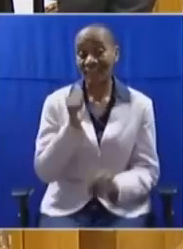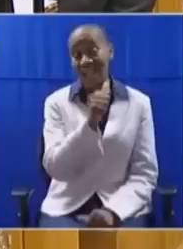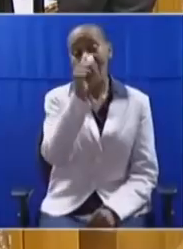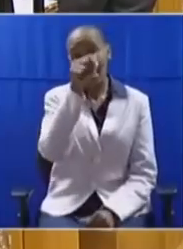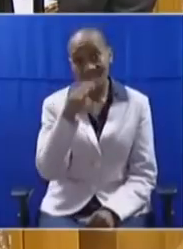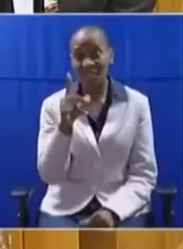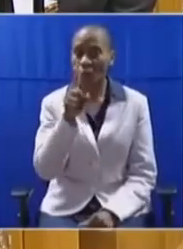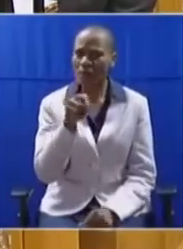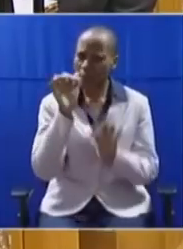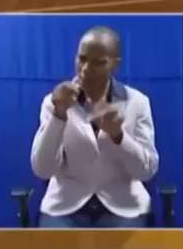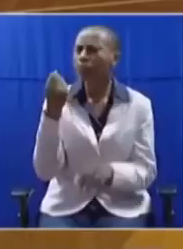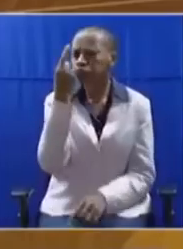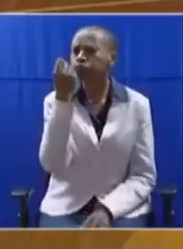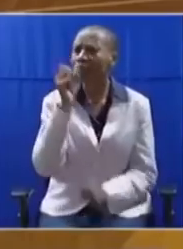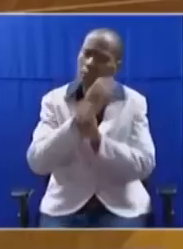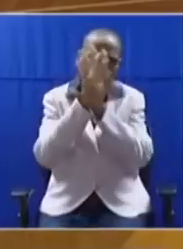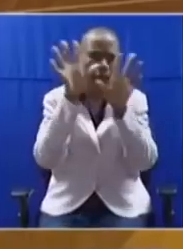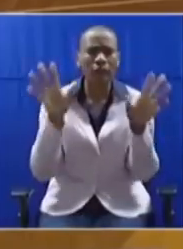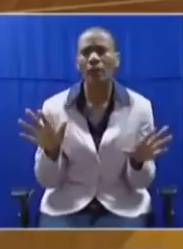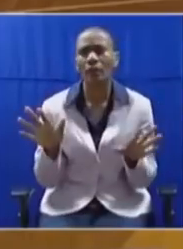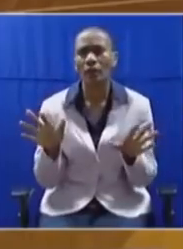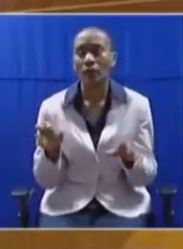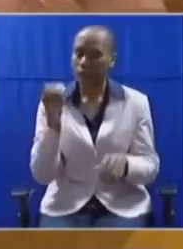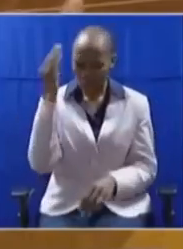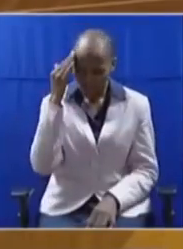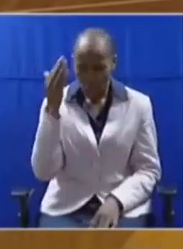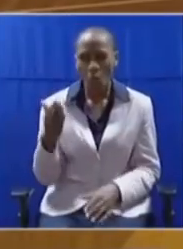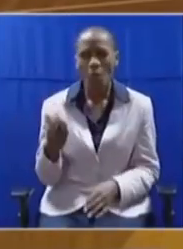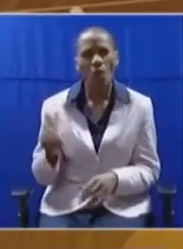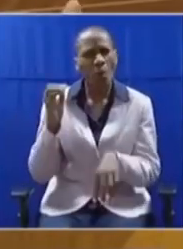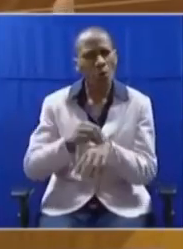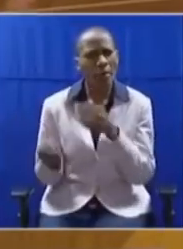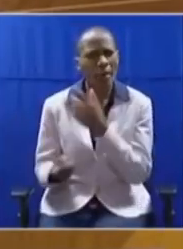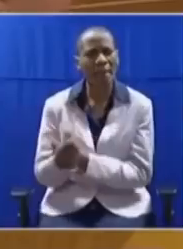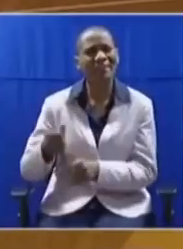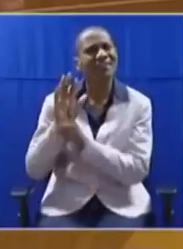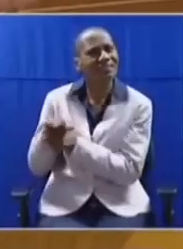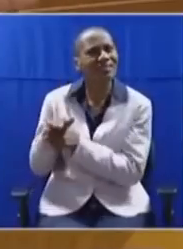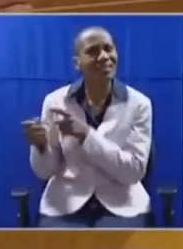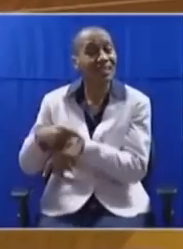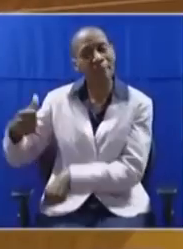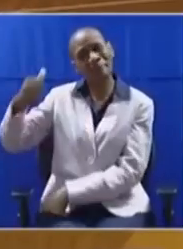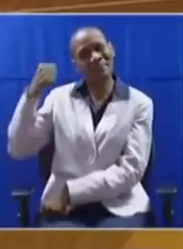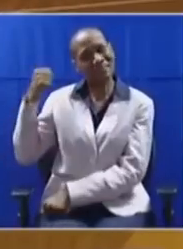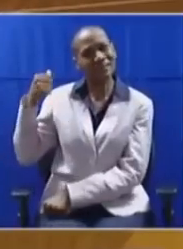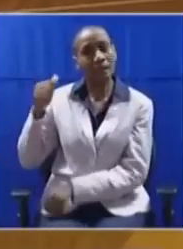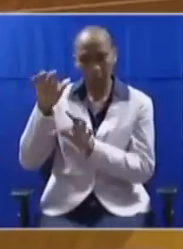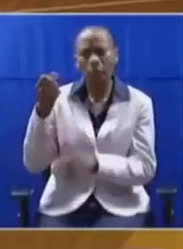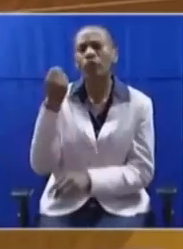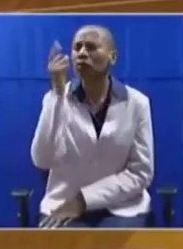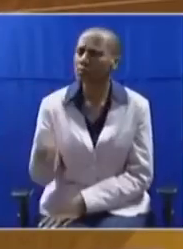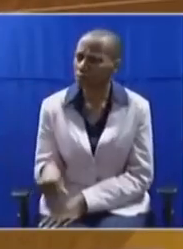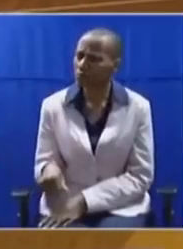Congress. They are very clear that there is historical injustice, and because